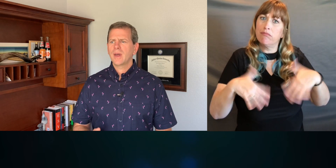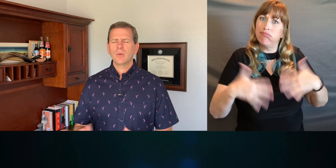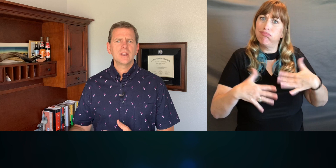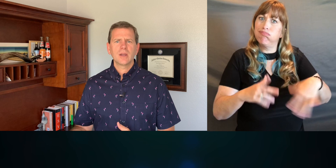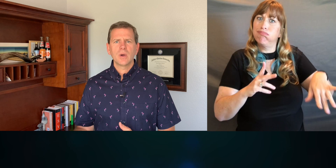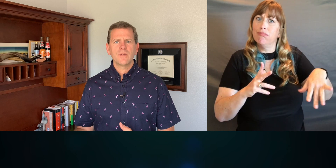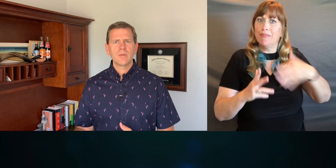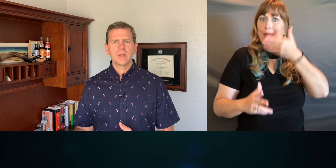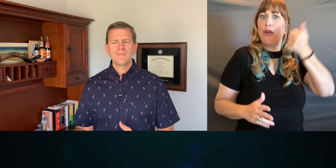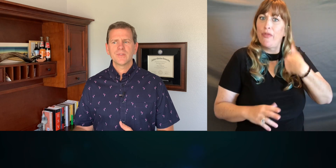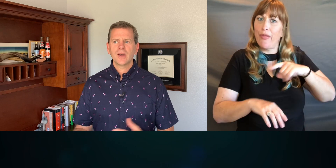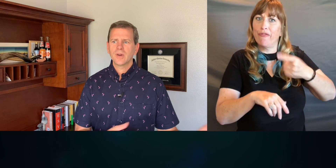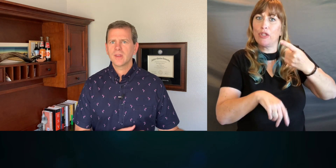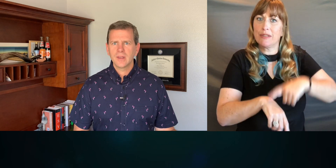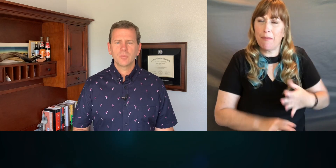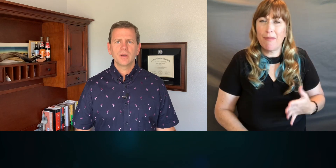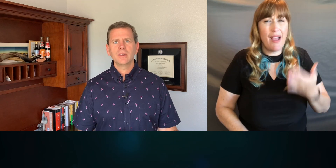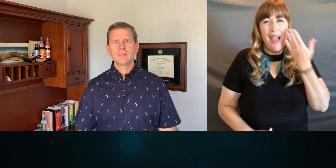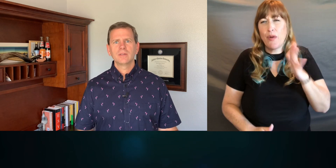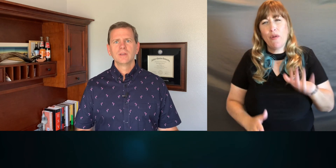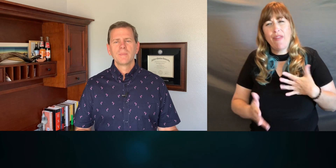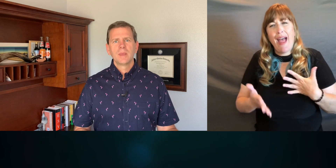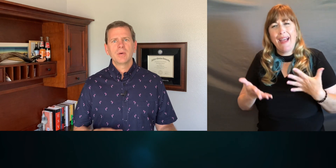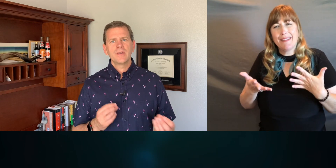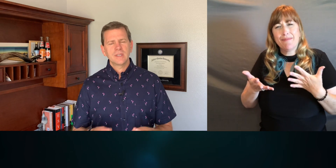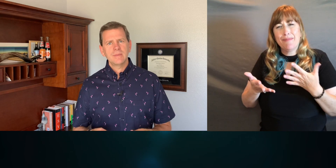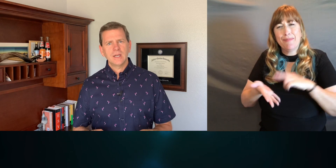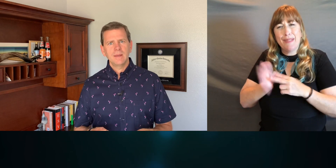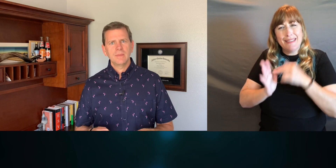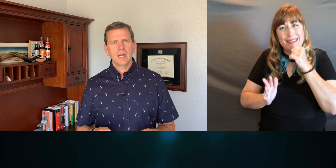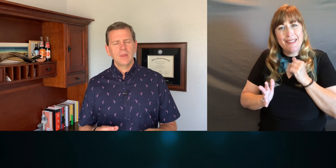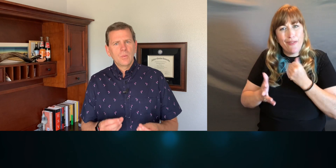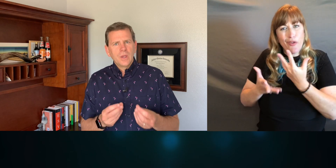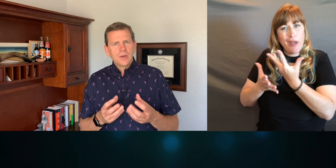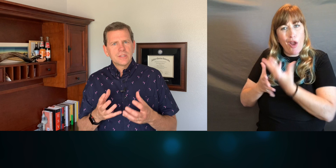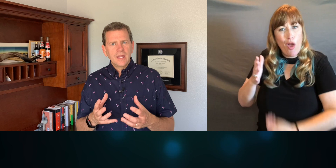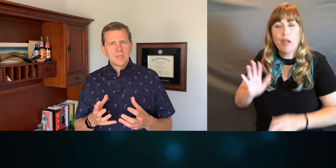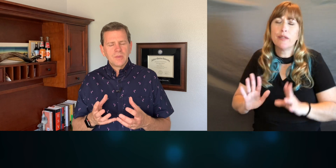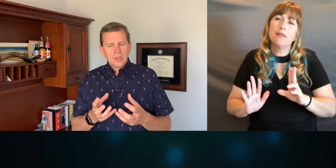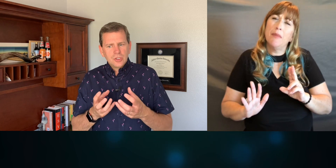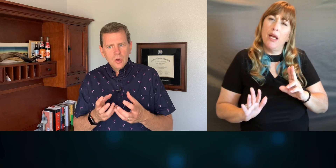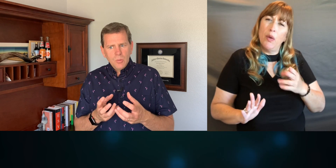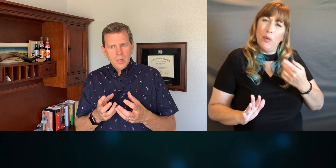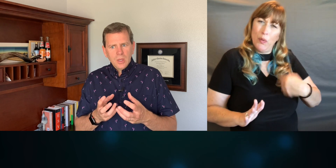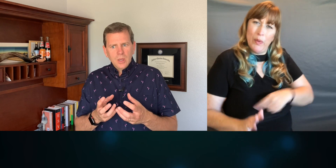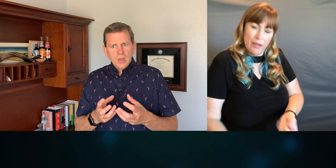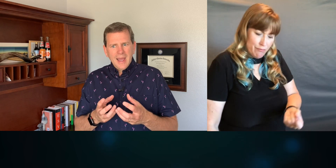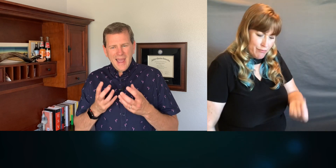that that would take away from the suffering that he experienced. But at the same time, we understand something.